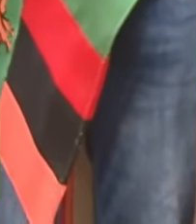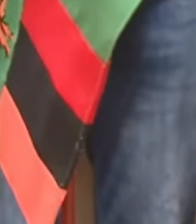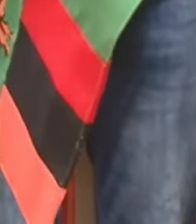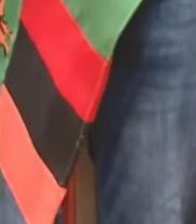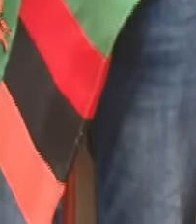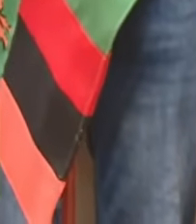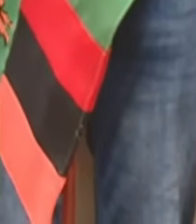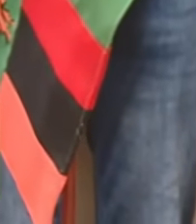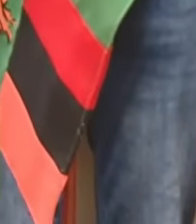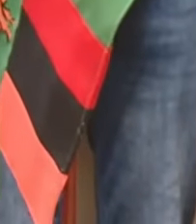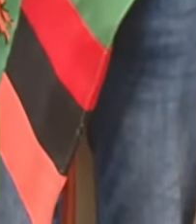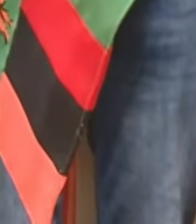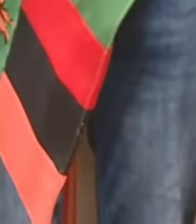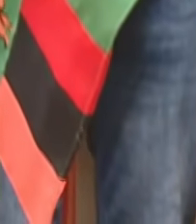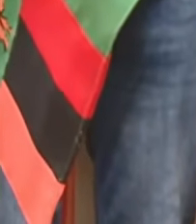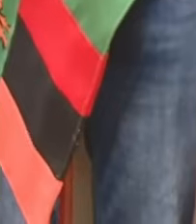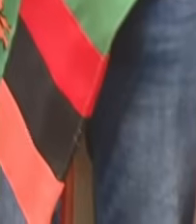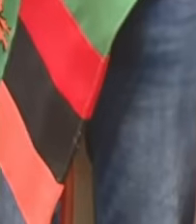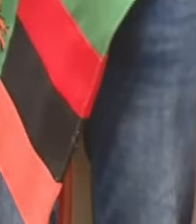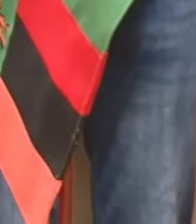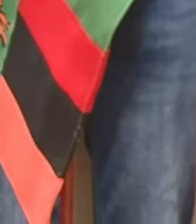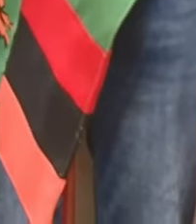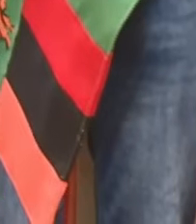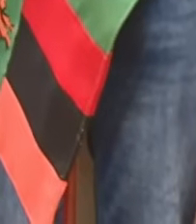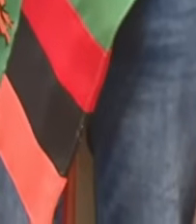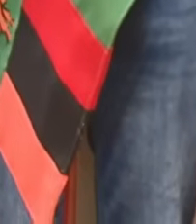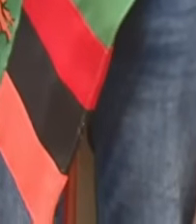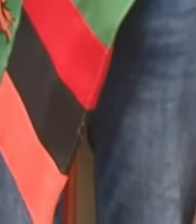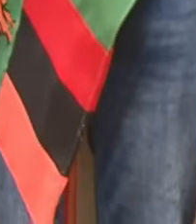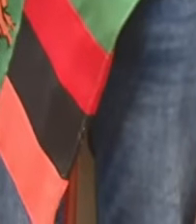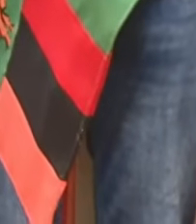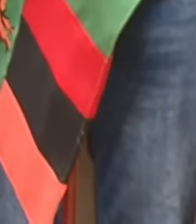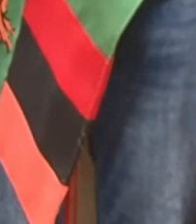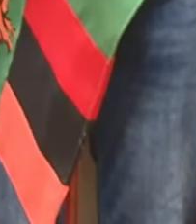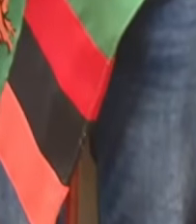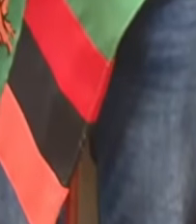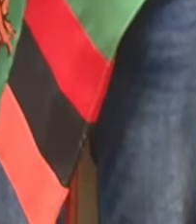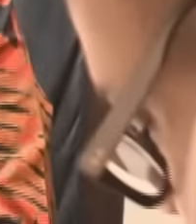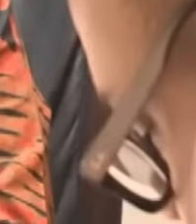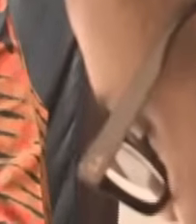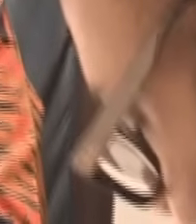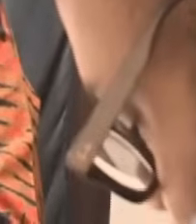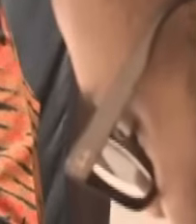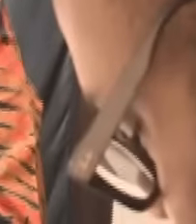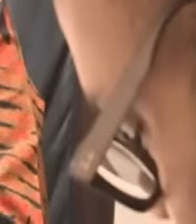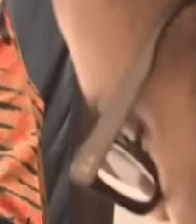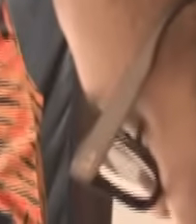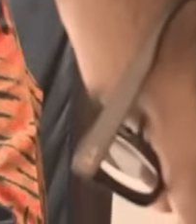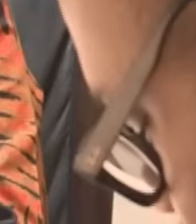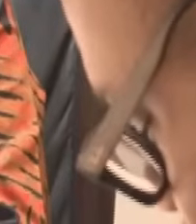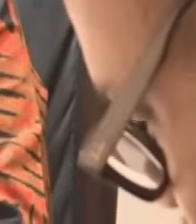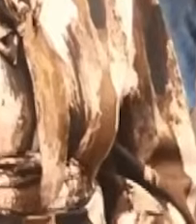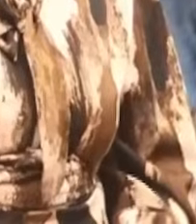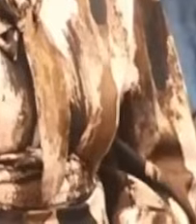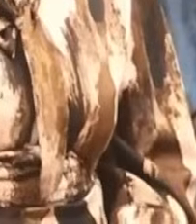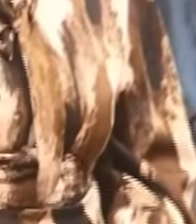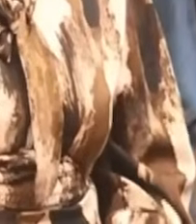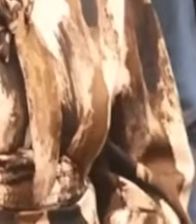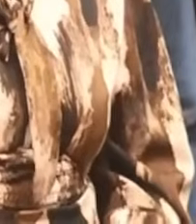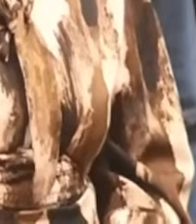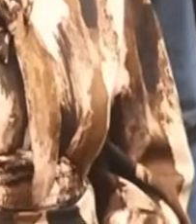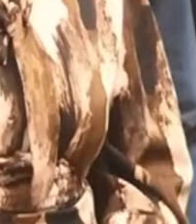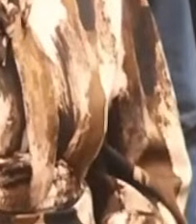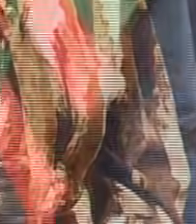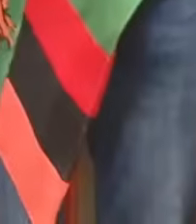done, constructed under CDF, constructed and also putting all the features into place